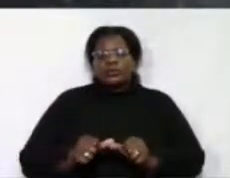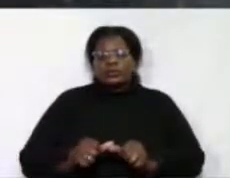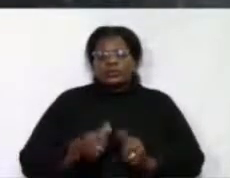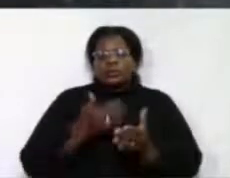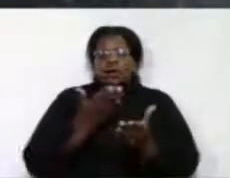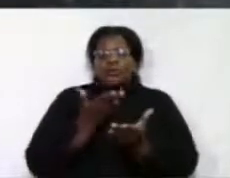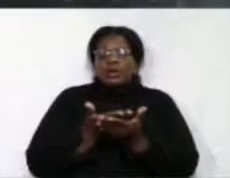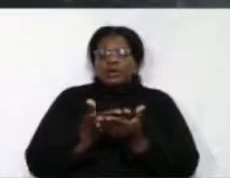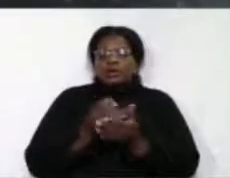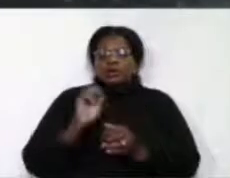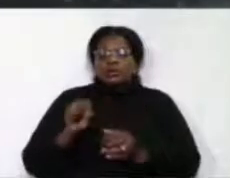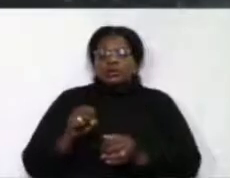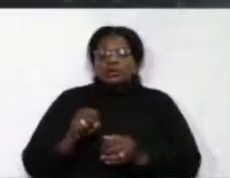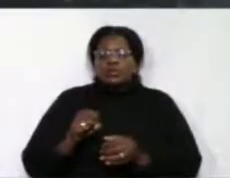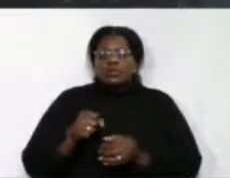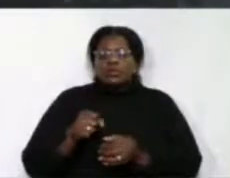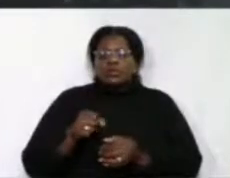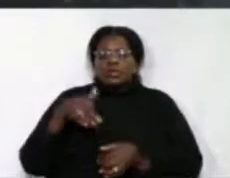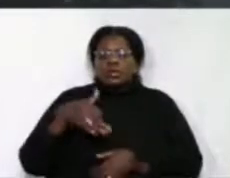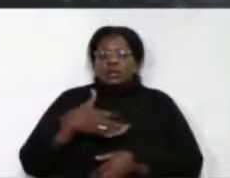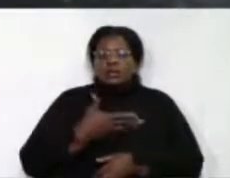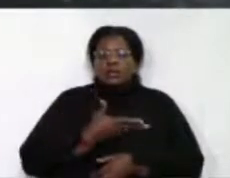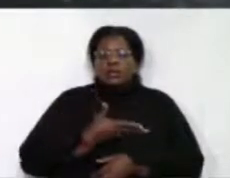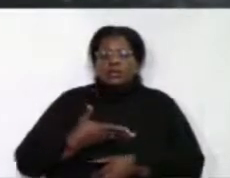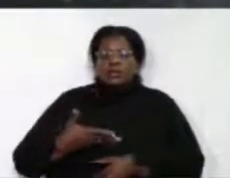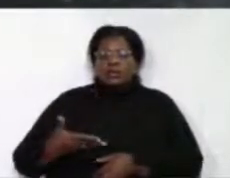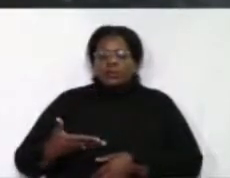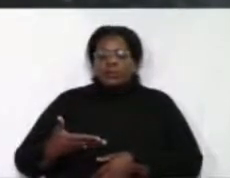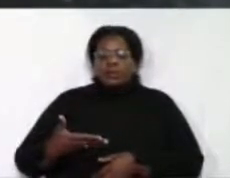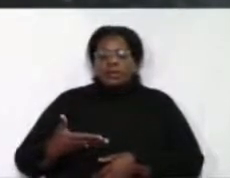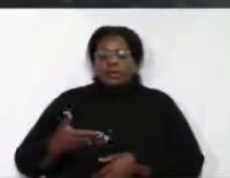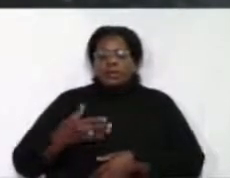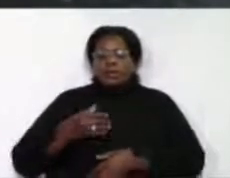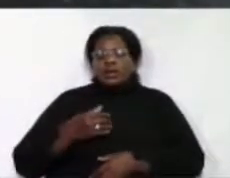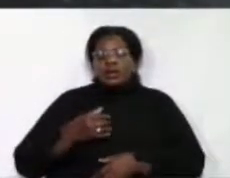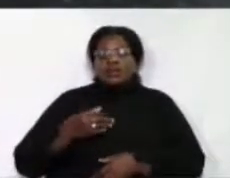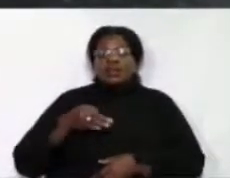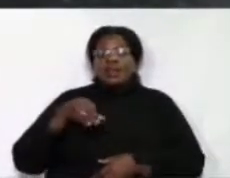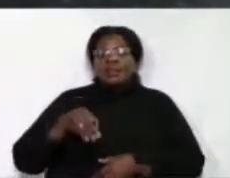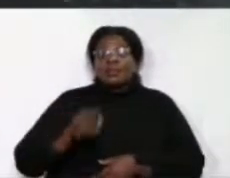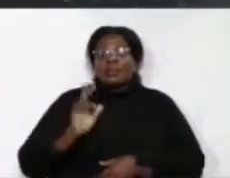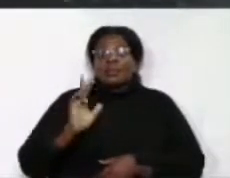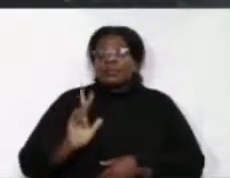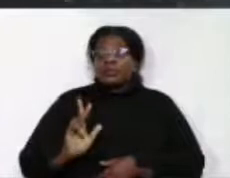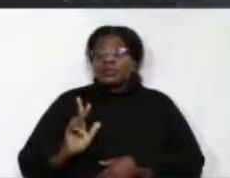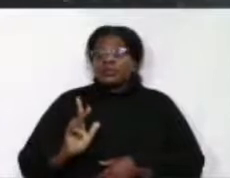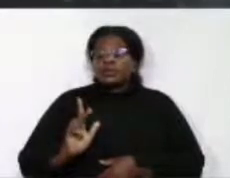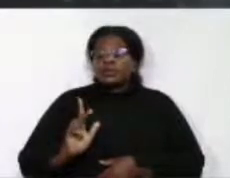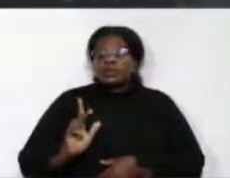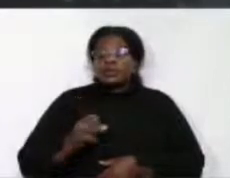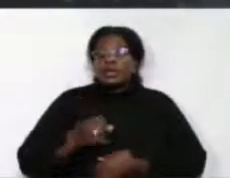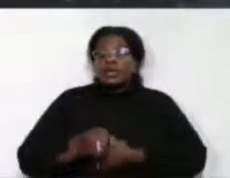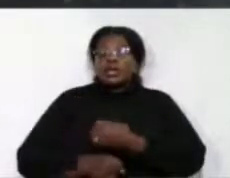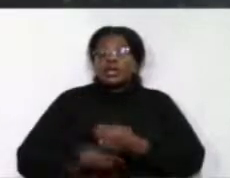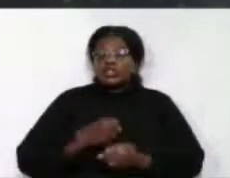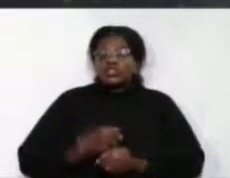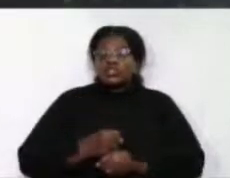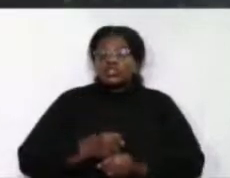a Namibian between the ages of 18 to 35. The business must be